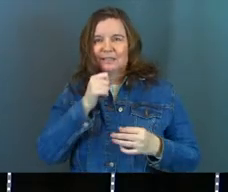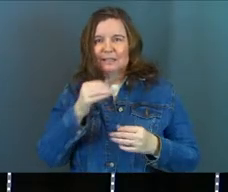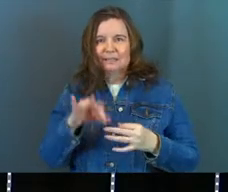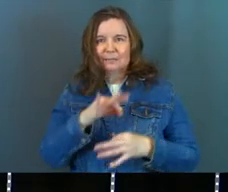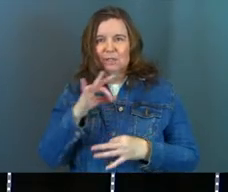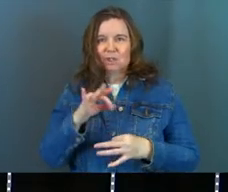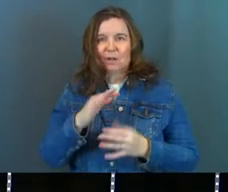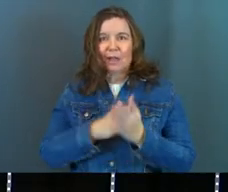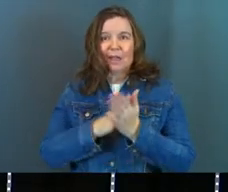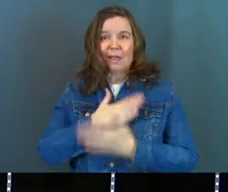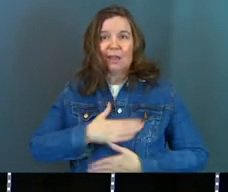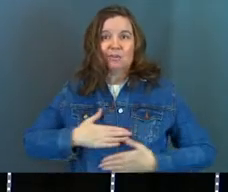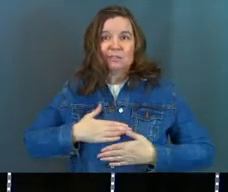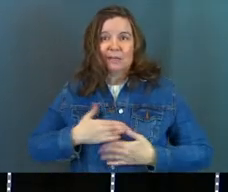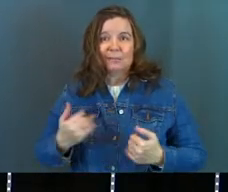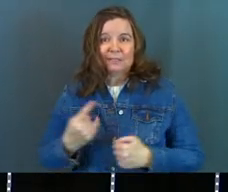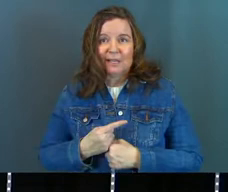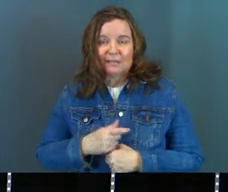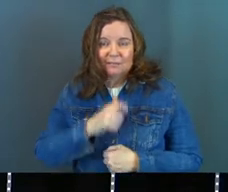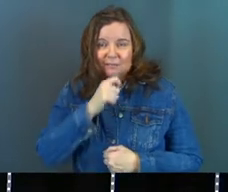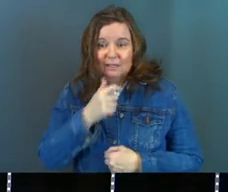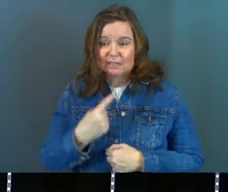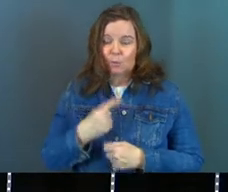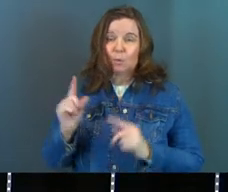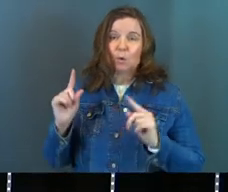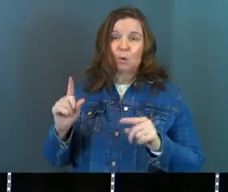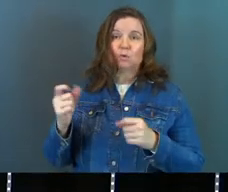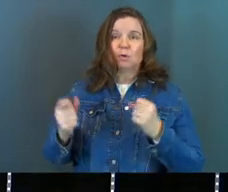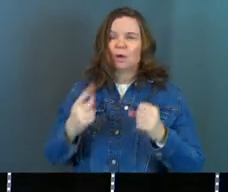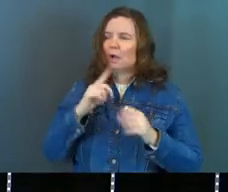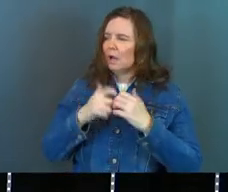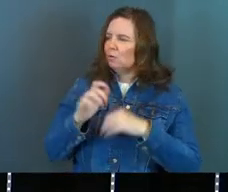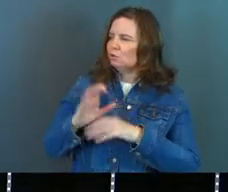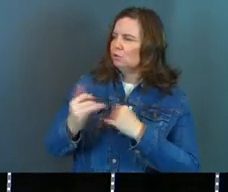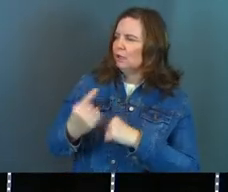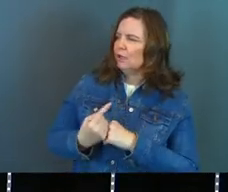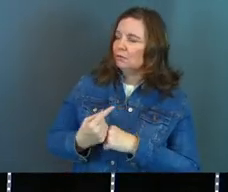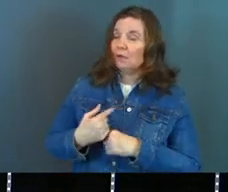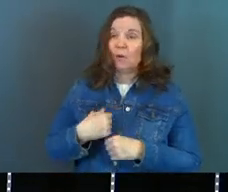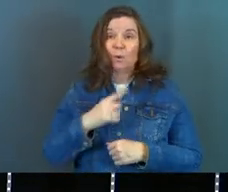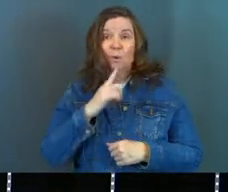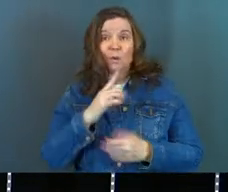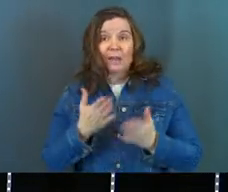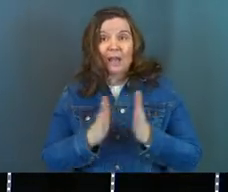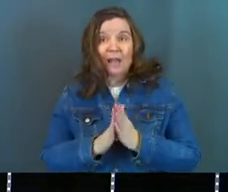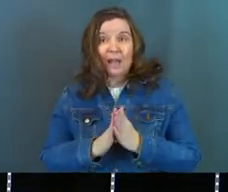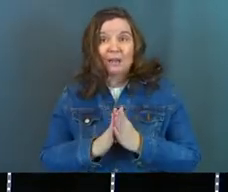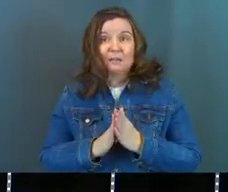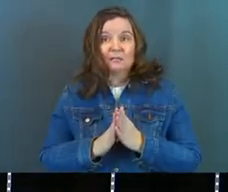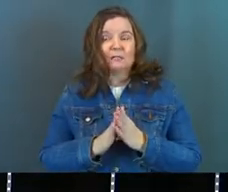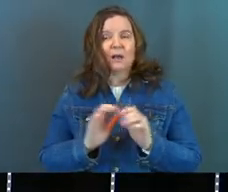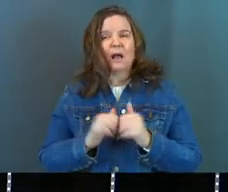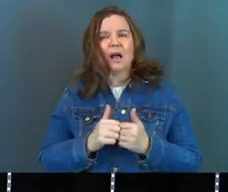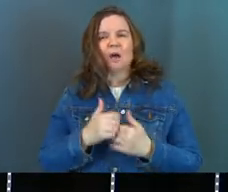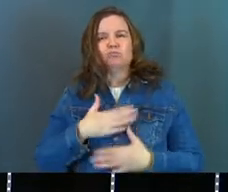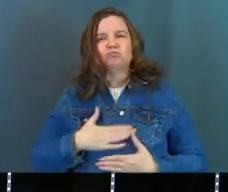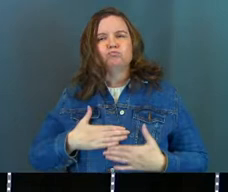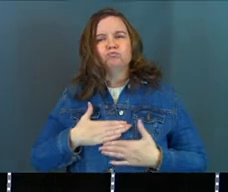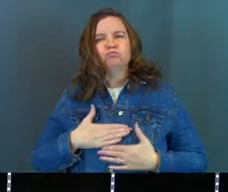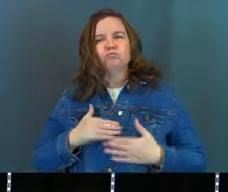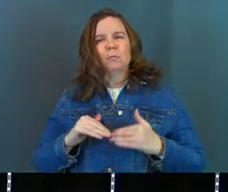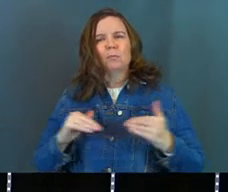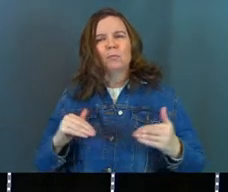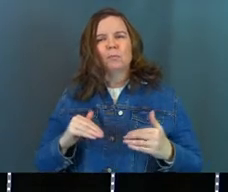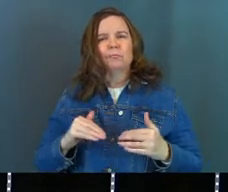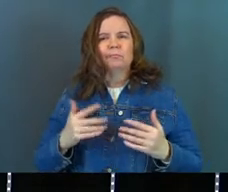some spiritual entertainment today. Sometimes we go off into the car, we say, how was church today? And what we're really asking ourselves is, how was the